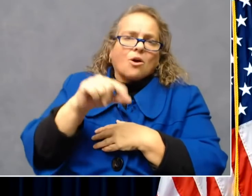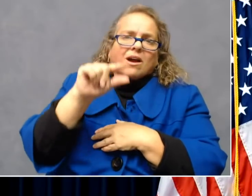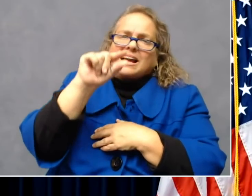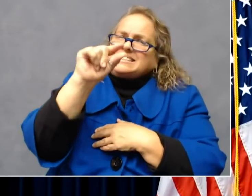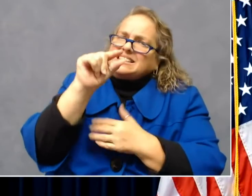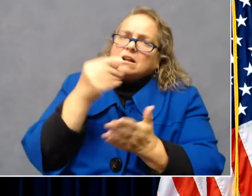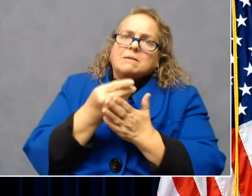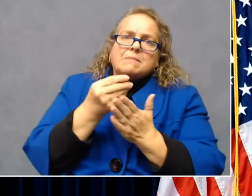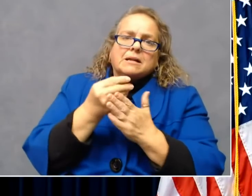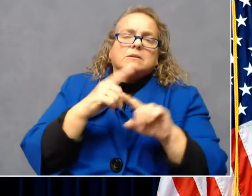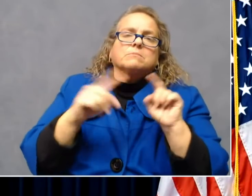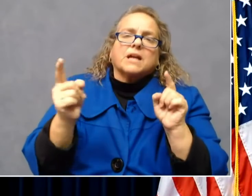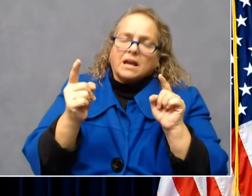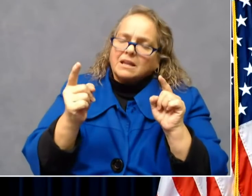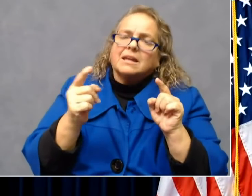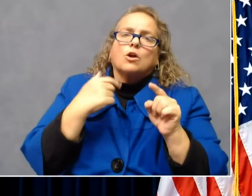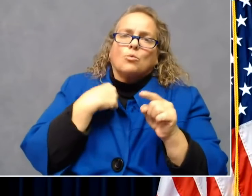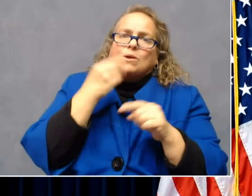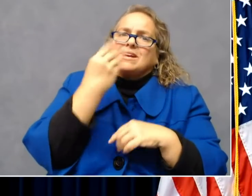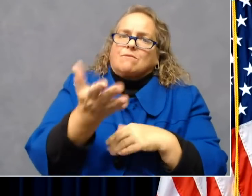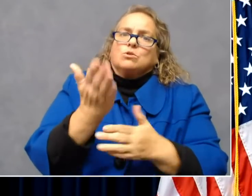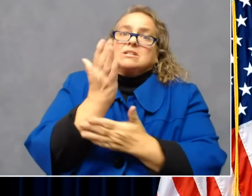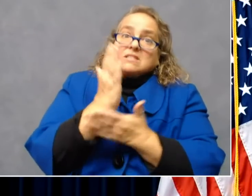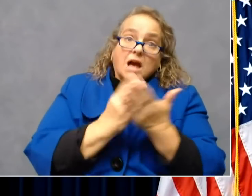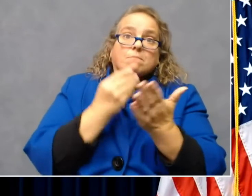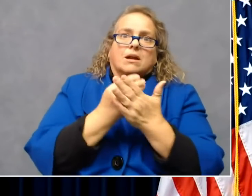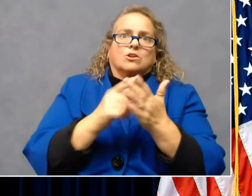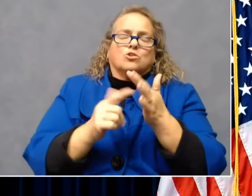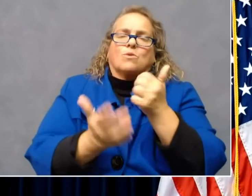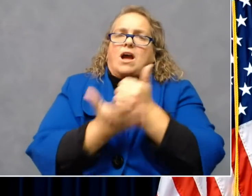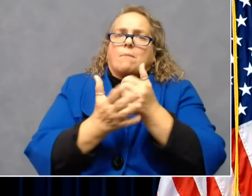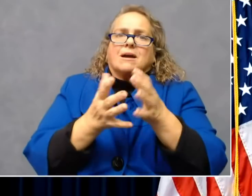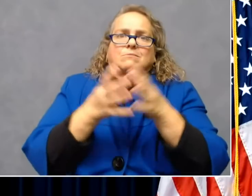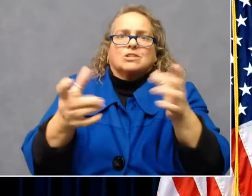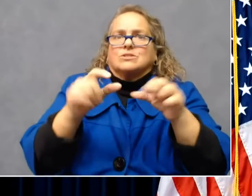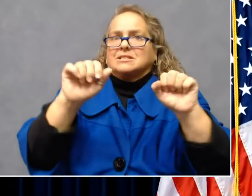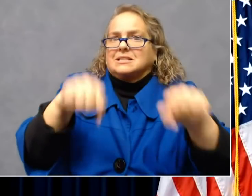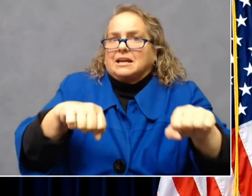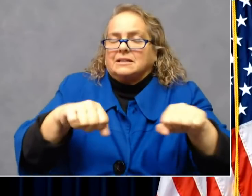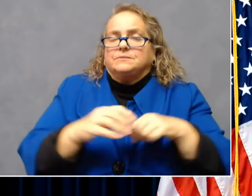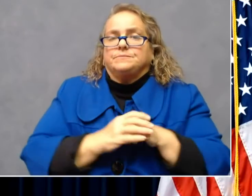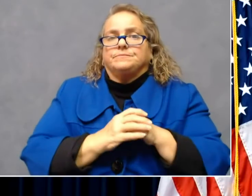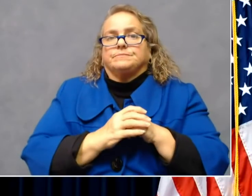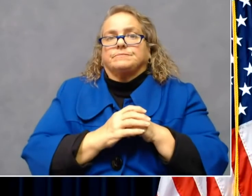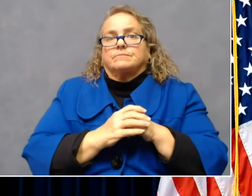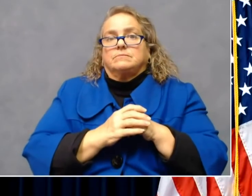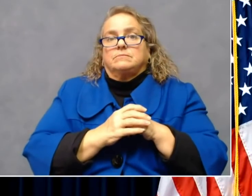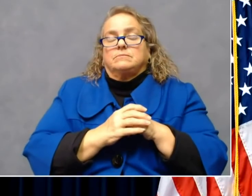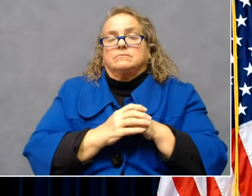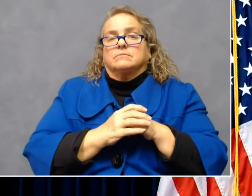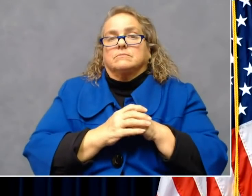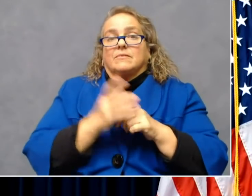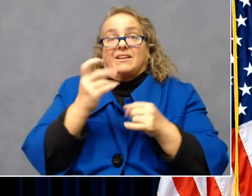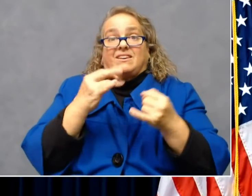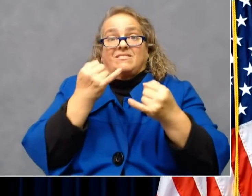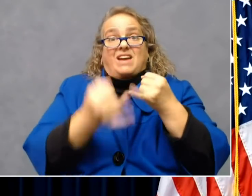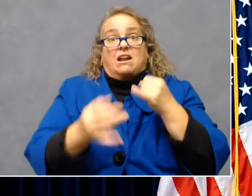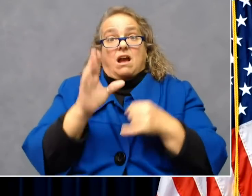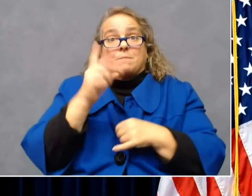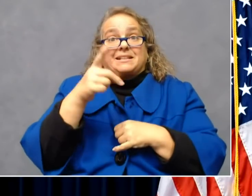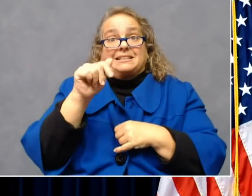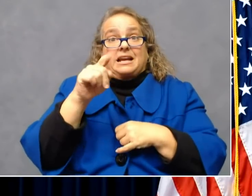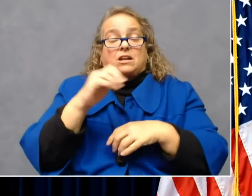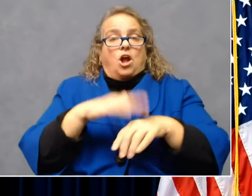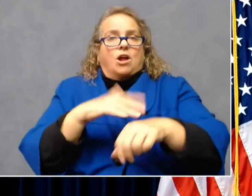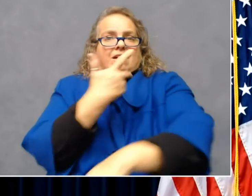to help in the way that they can. Final update is on vaccines.